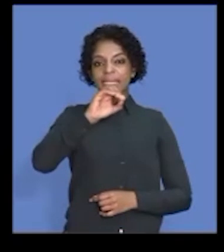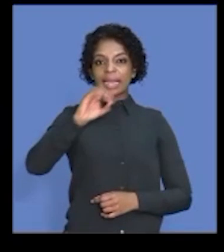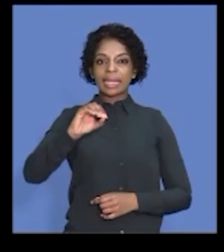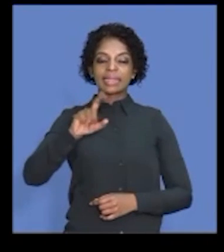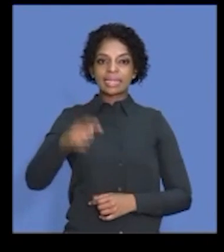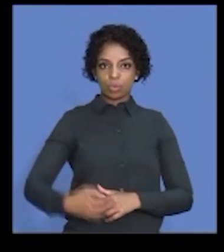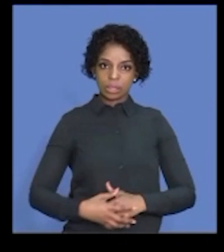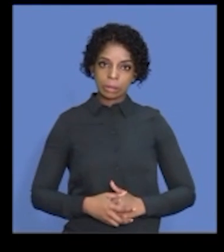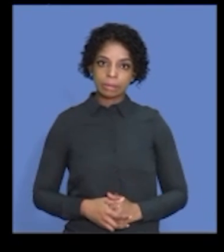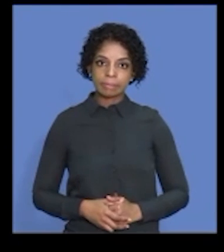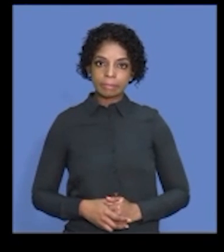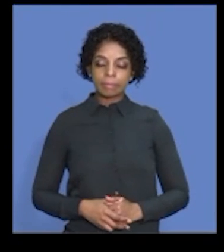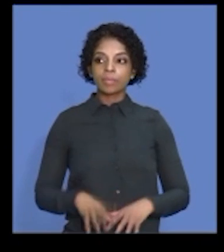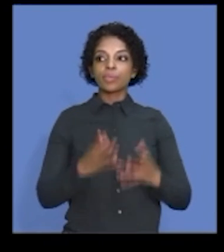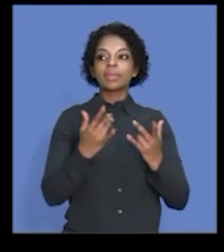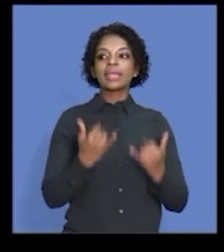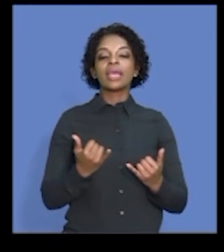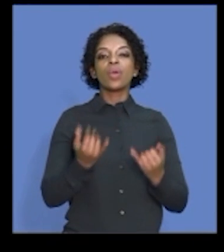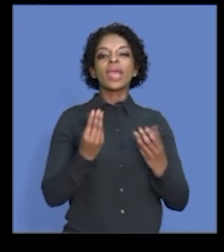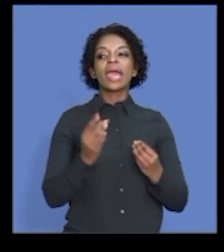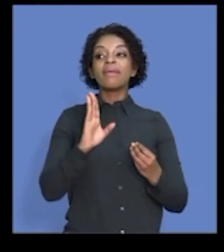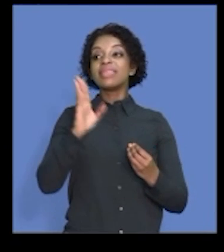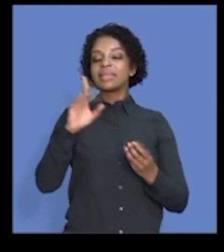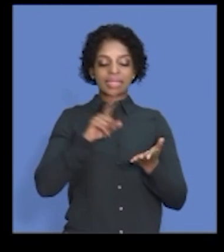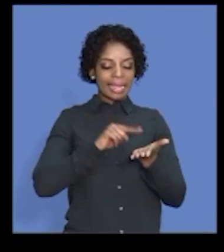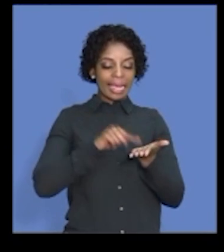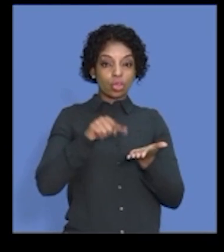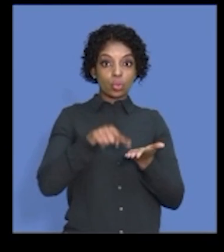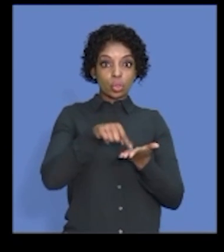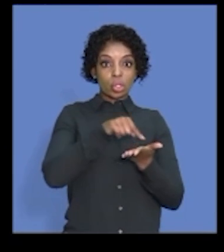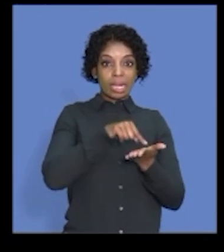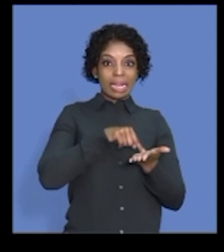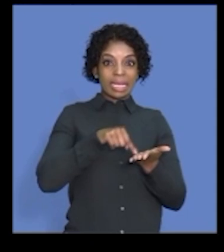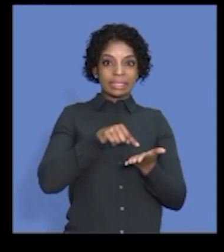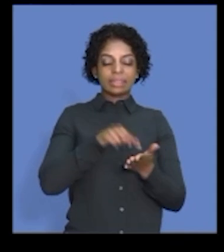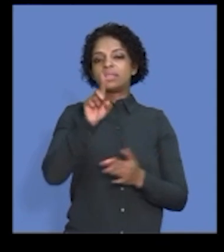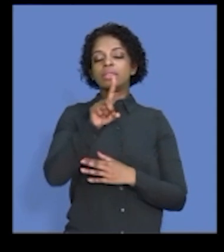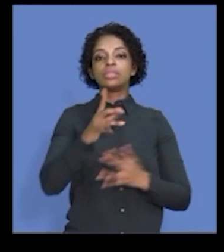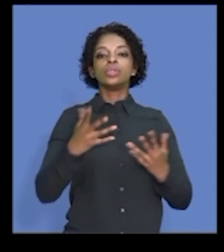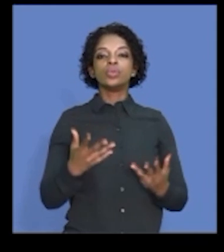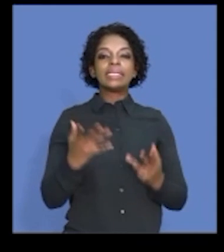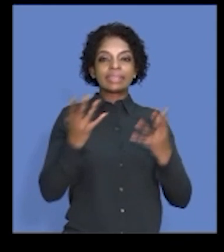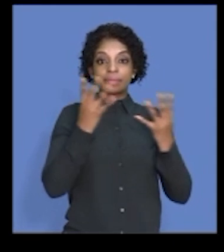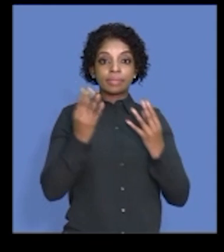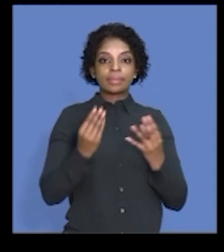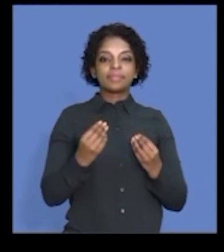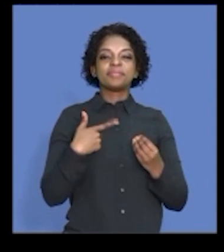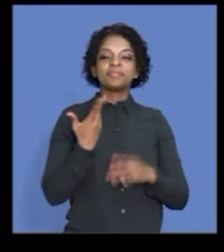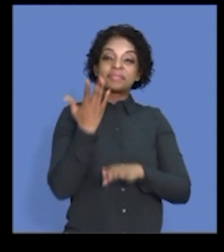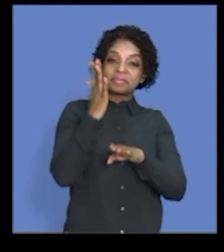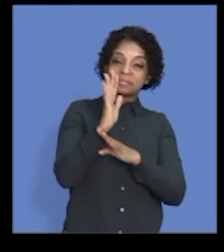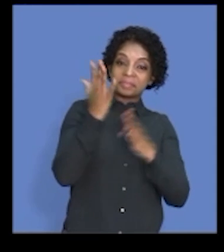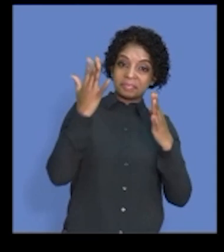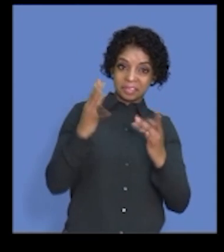1,800,000. Then you got your proceed. Now this proceed calculation is exactly the calculation that I showed you